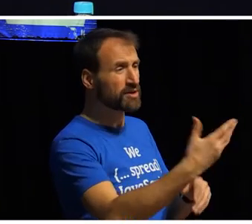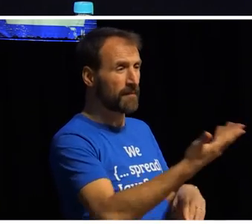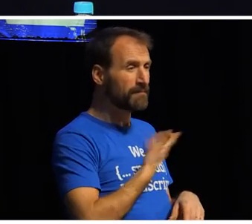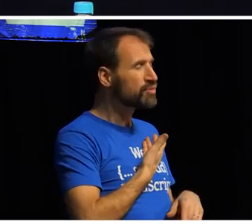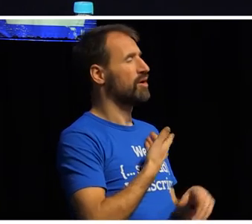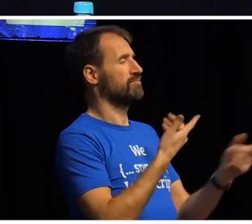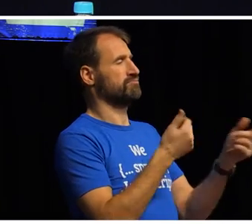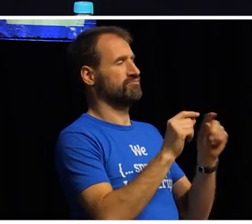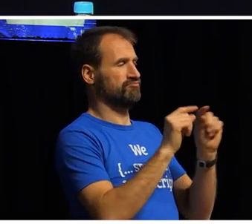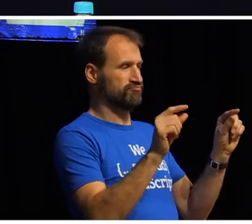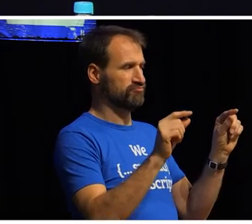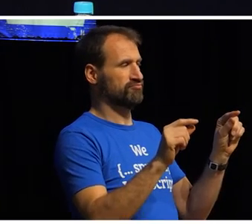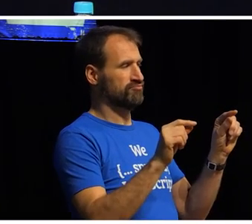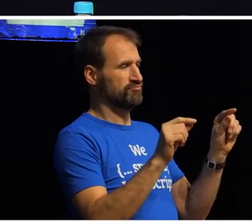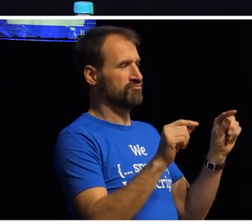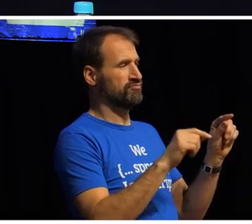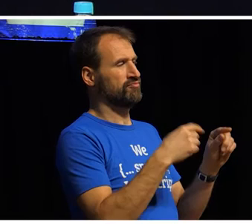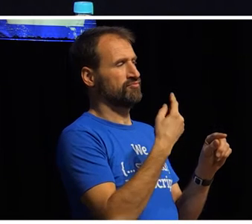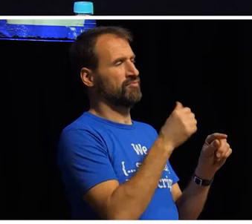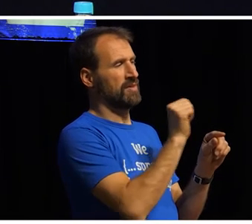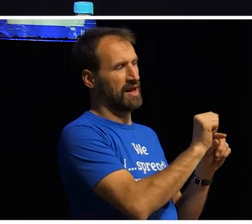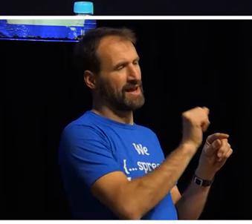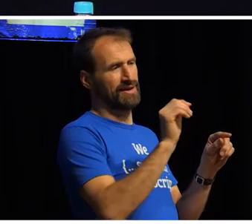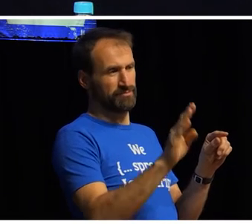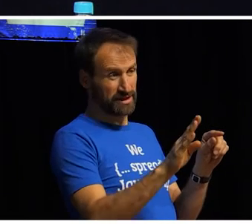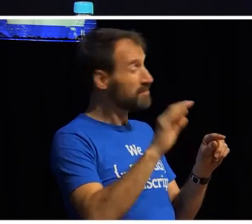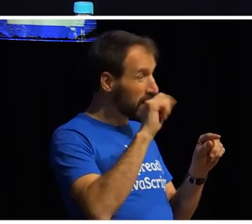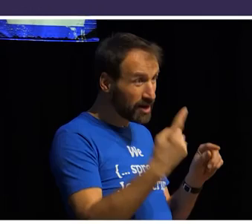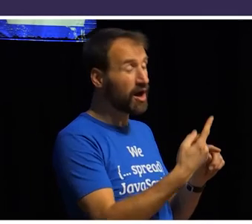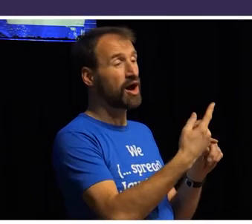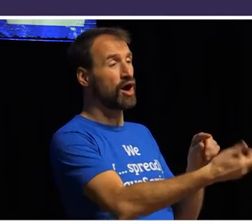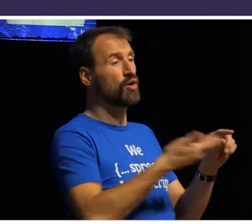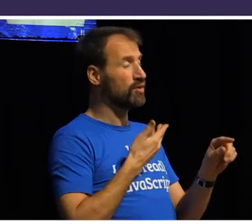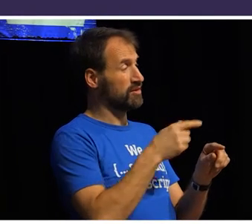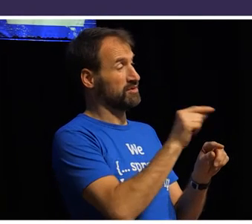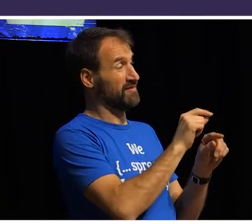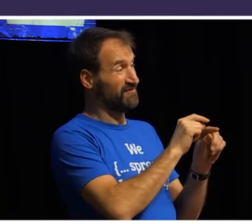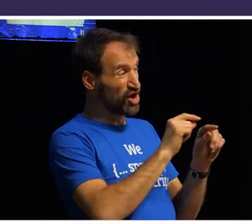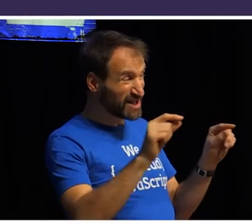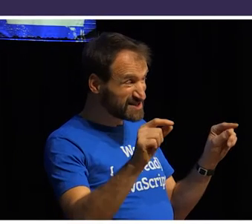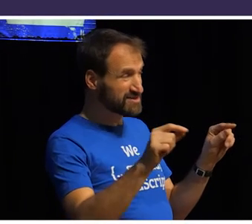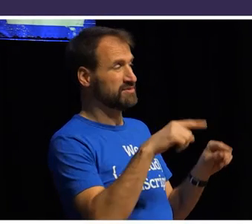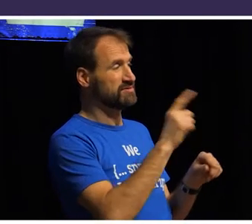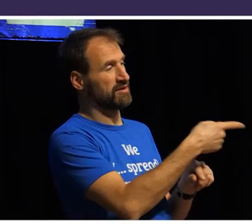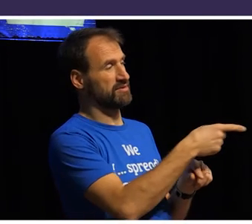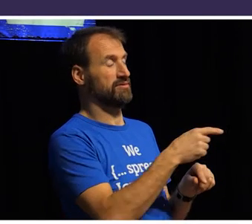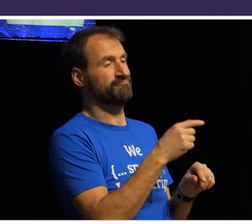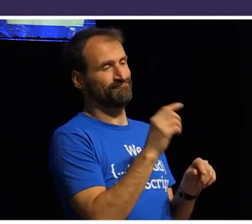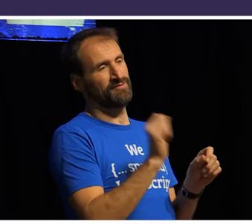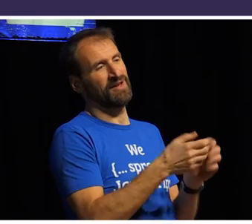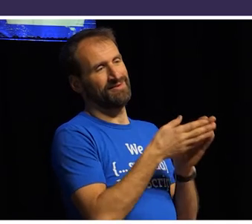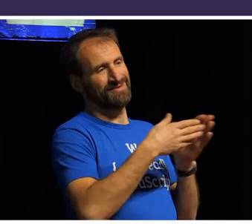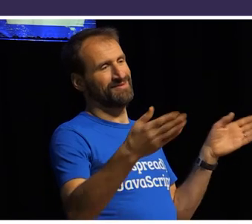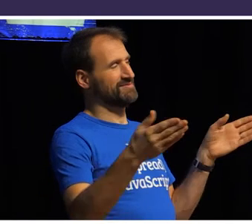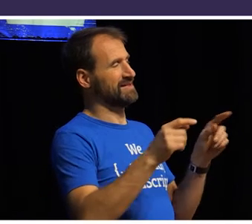two fields a and B but if I pass it two A's I get an array and for instance this stripped dust J s which is a linked in templating